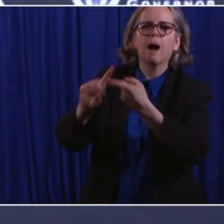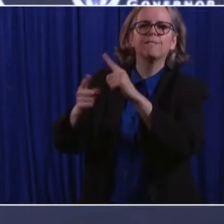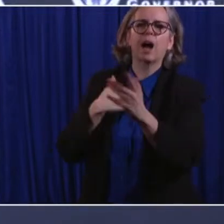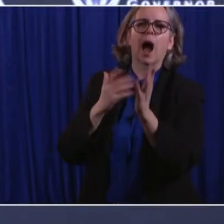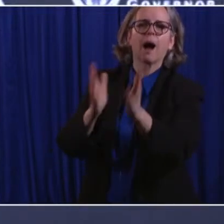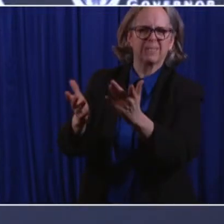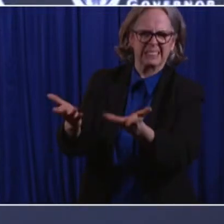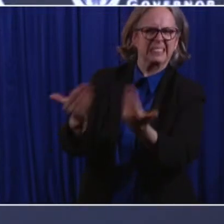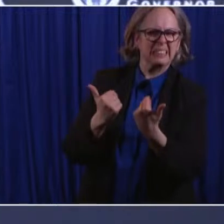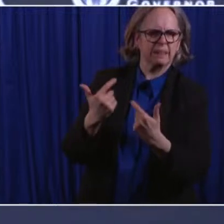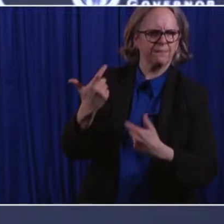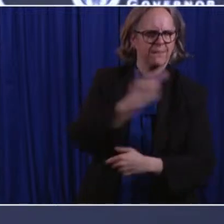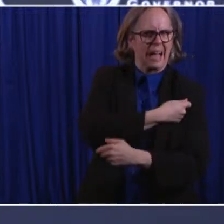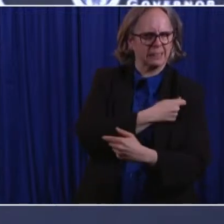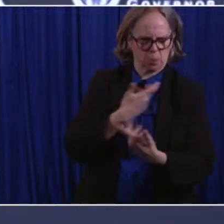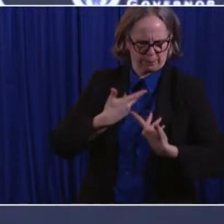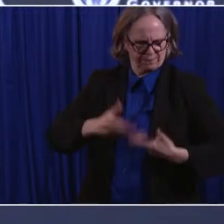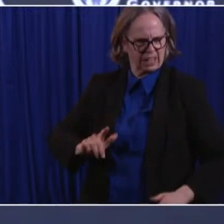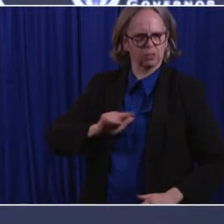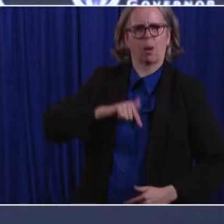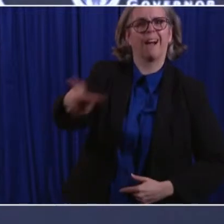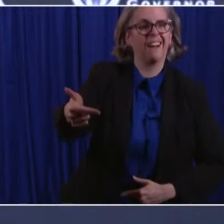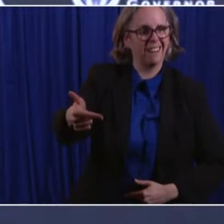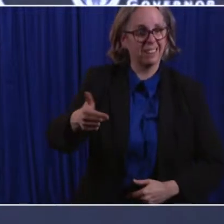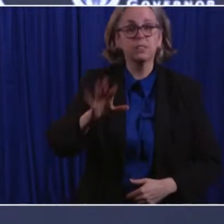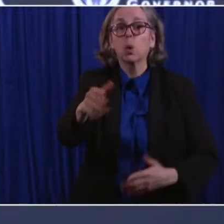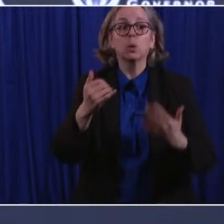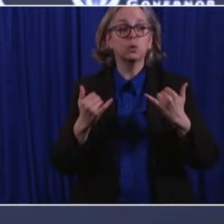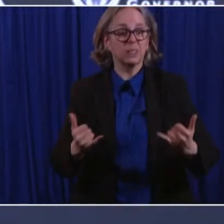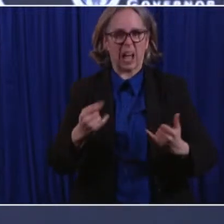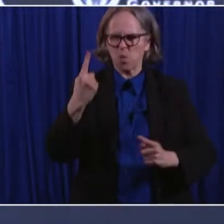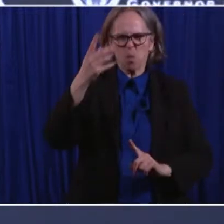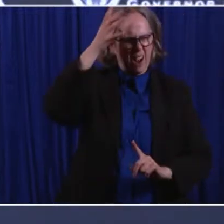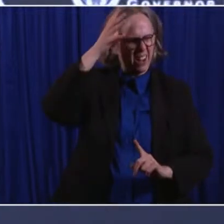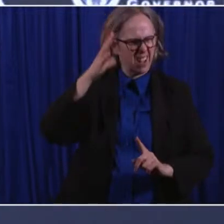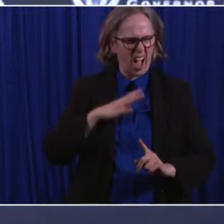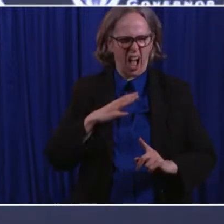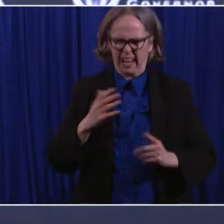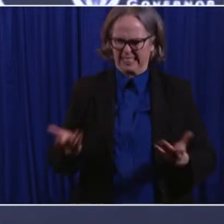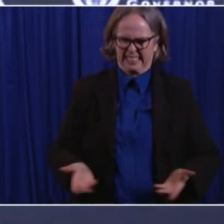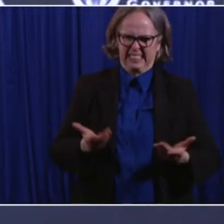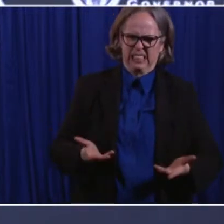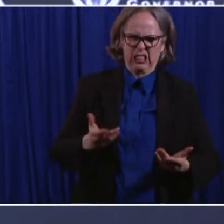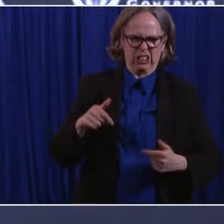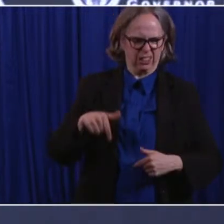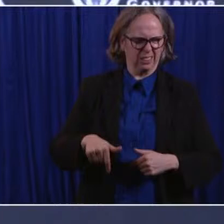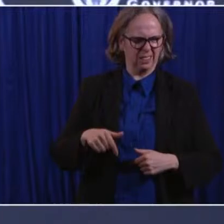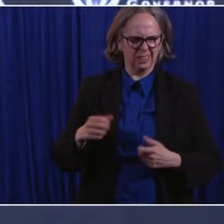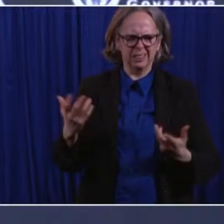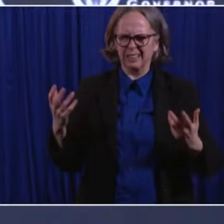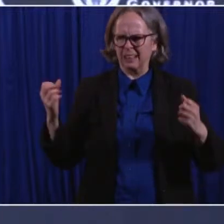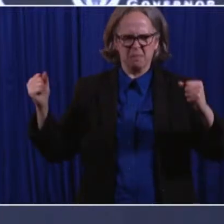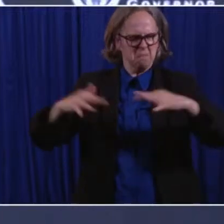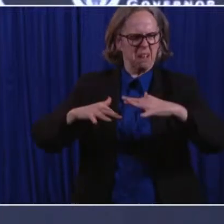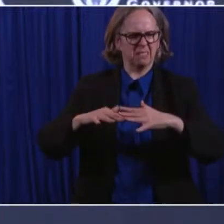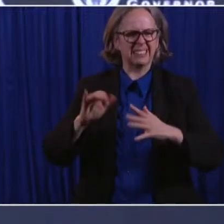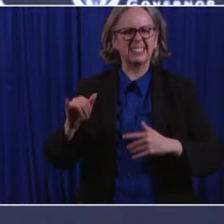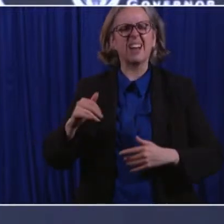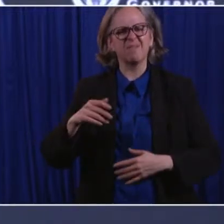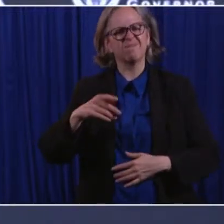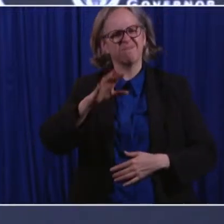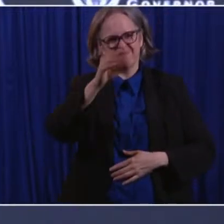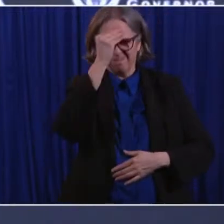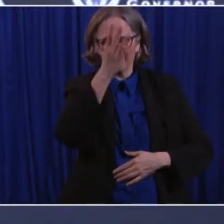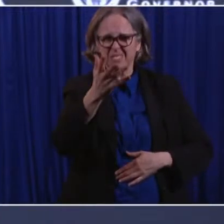who said, yeah, I'm the last in the family. Everybody else had got it. And so you can